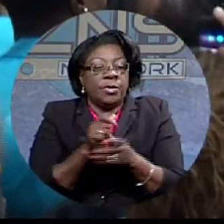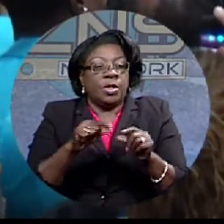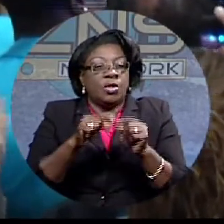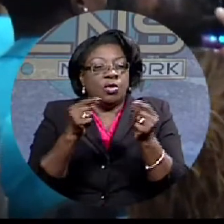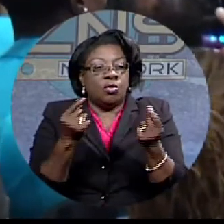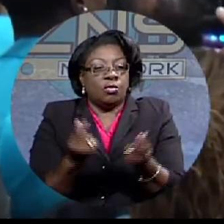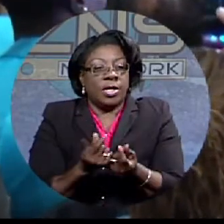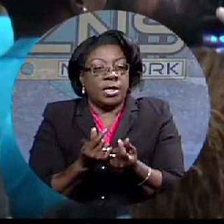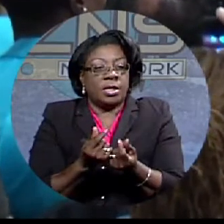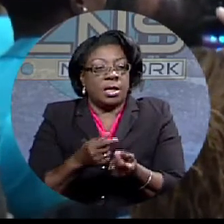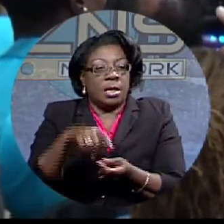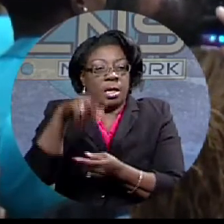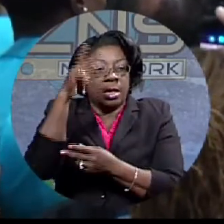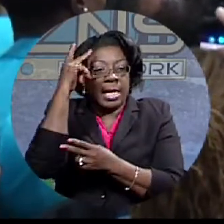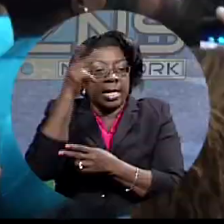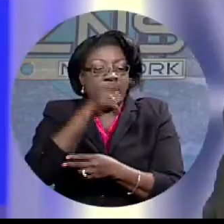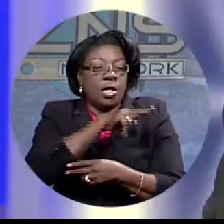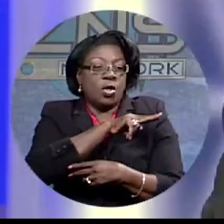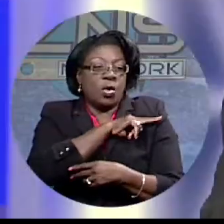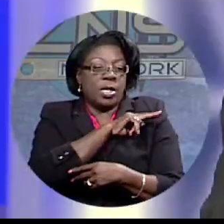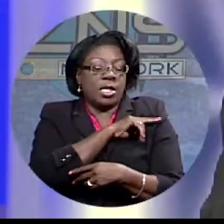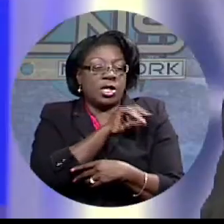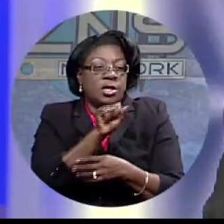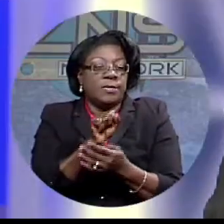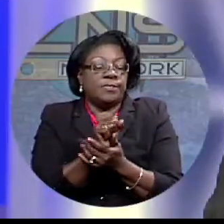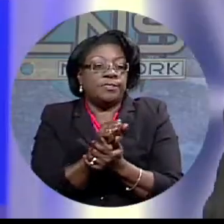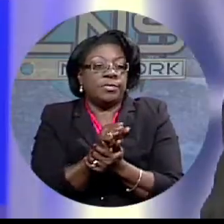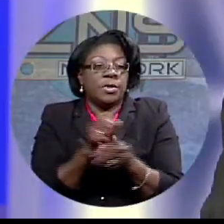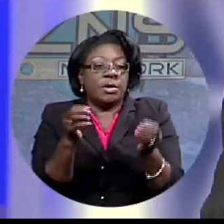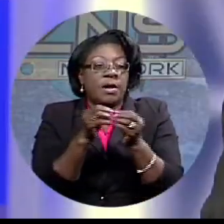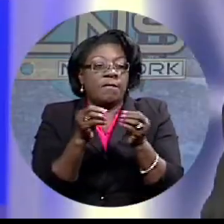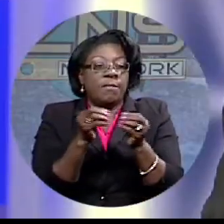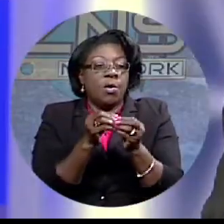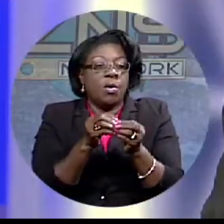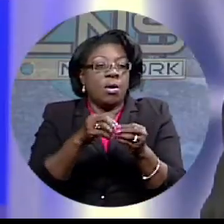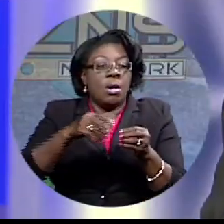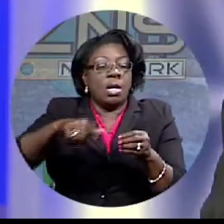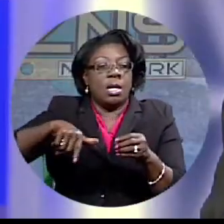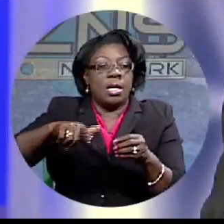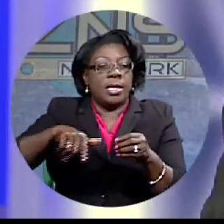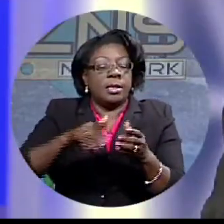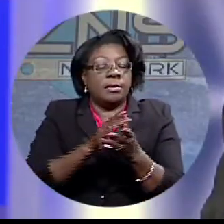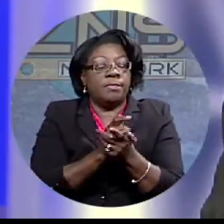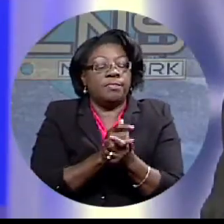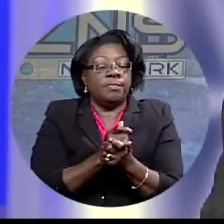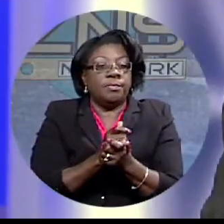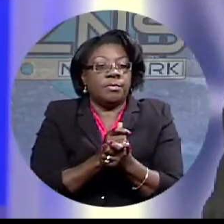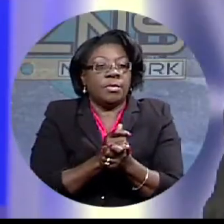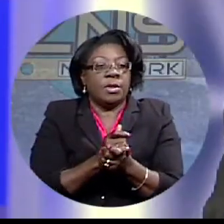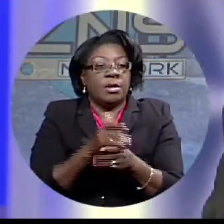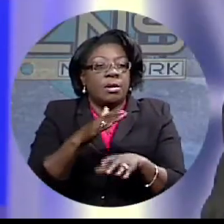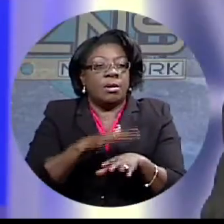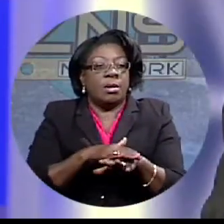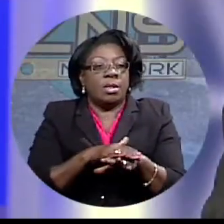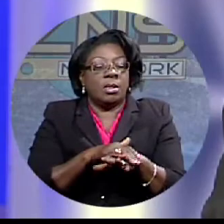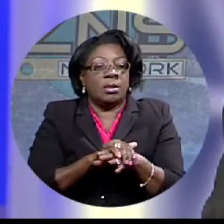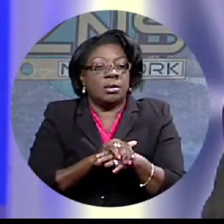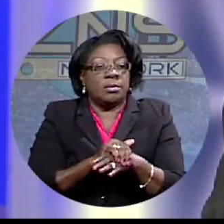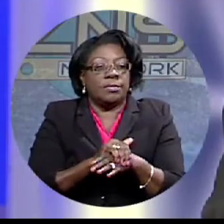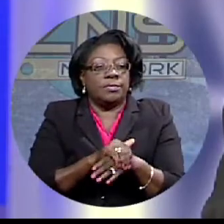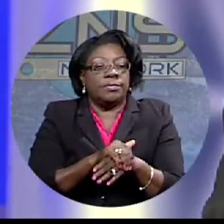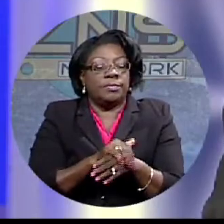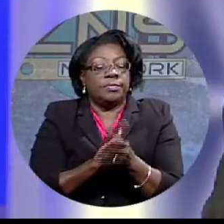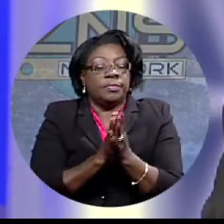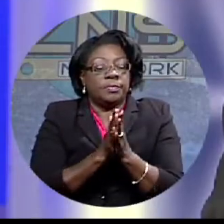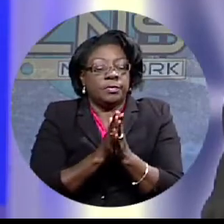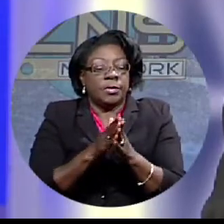great Kendall Nottage, my inspiration. Of course, we're going to have more from that ceremony all week long. Well, it's all the time for sports on a Monday. Once again, I'm Julian Gibson.